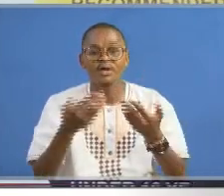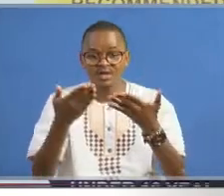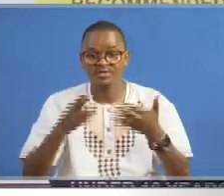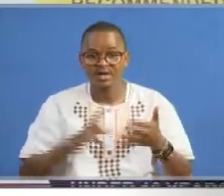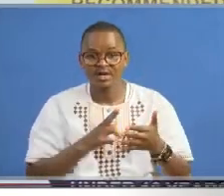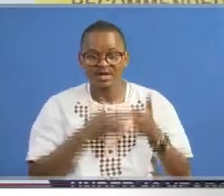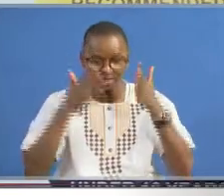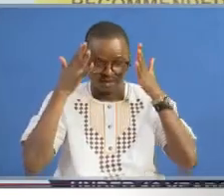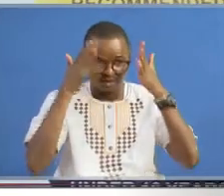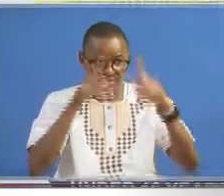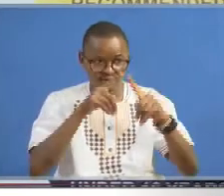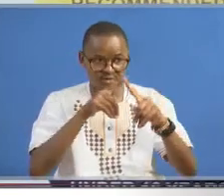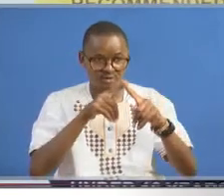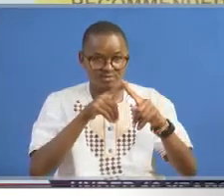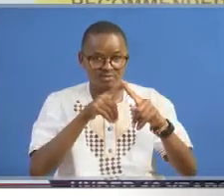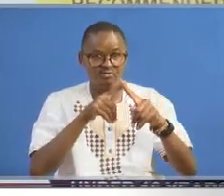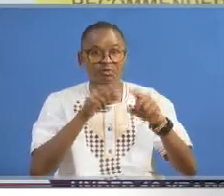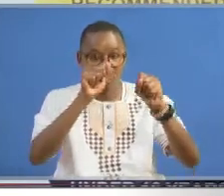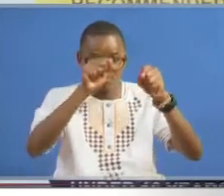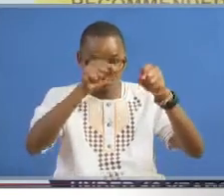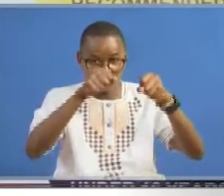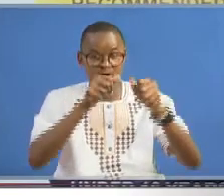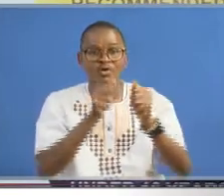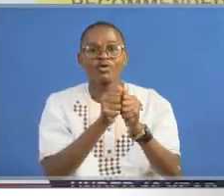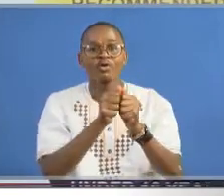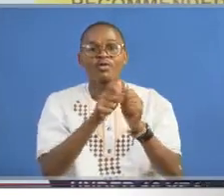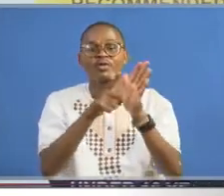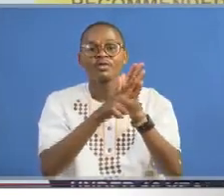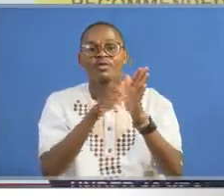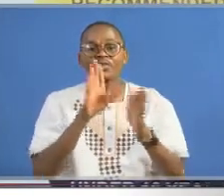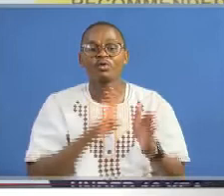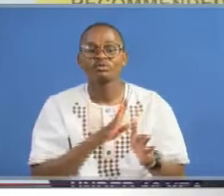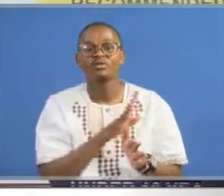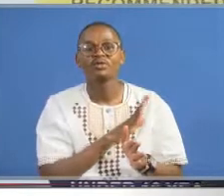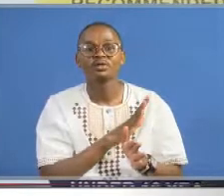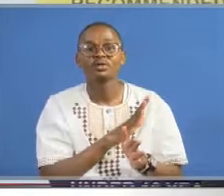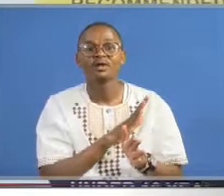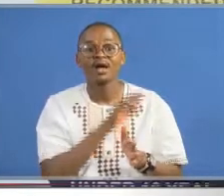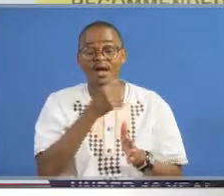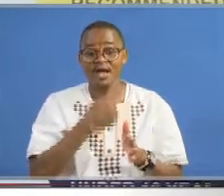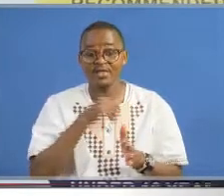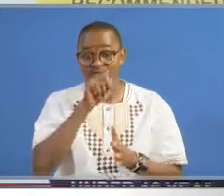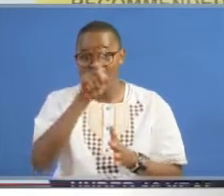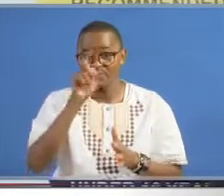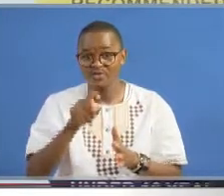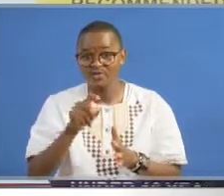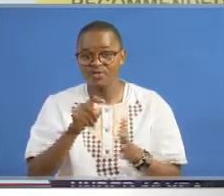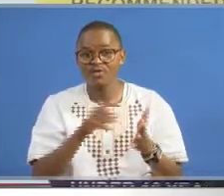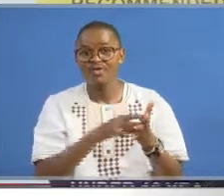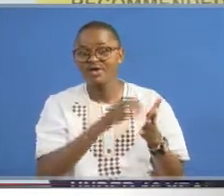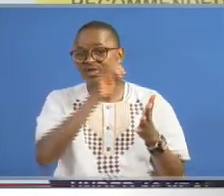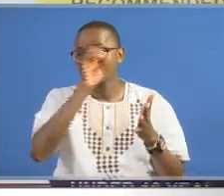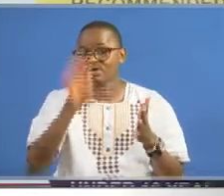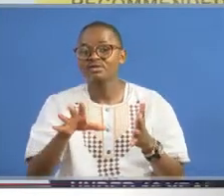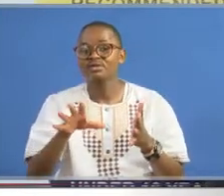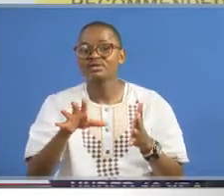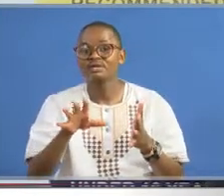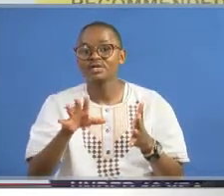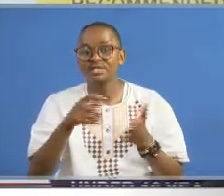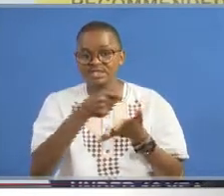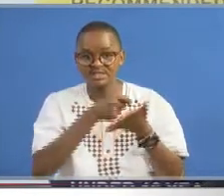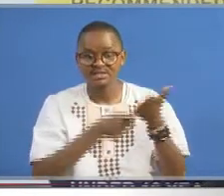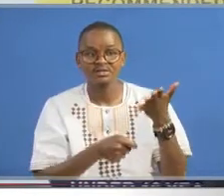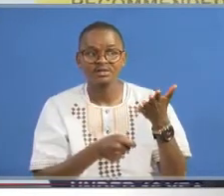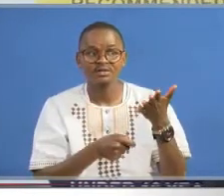us a commitment to comply with the law, and the board has therefore withdrawn the